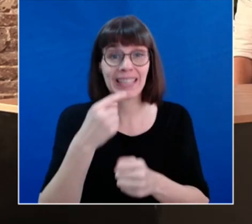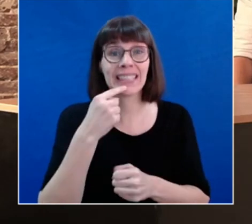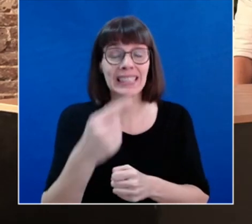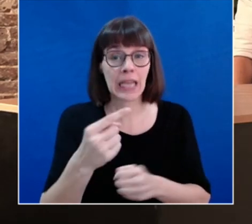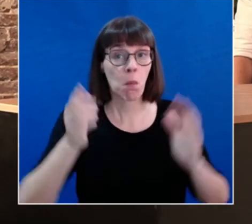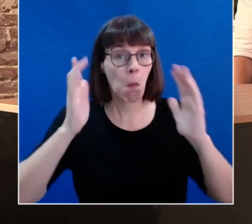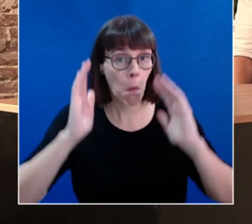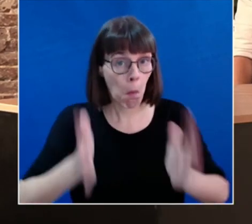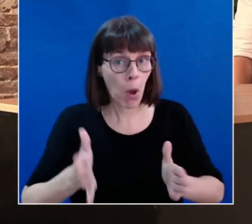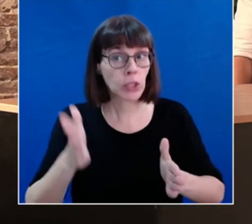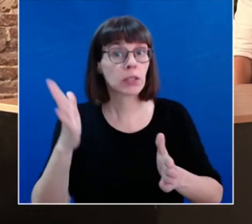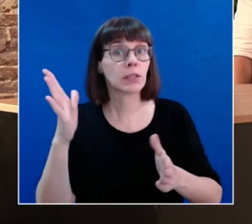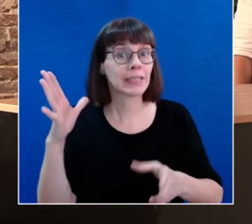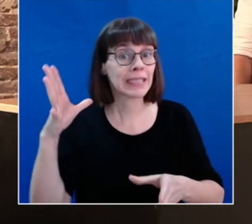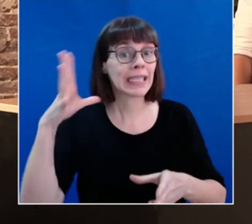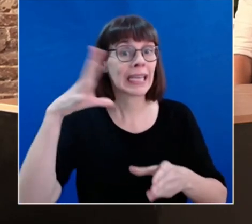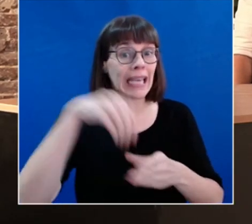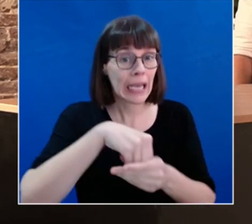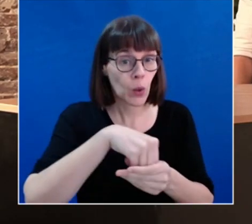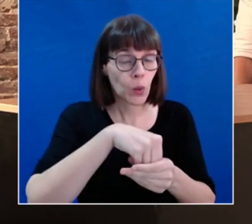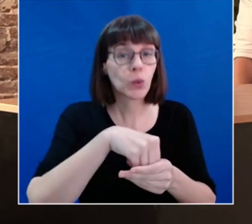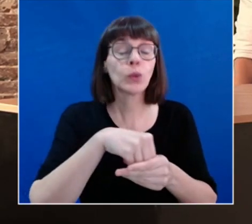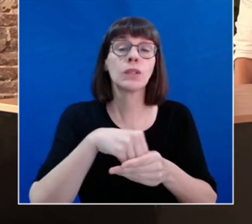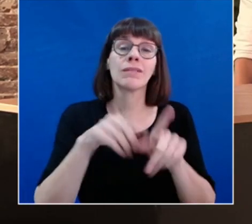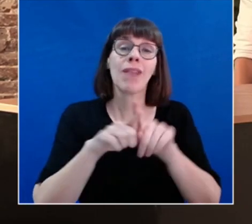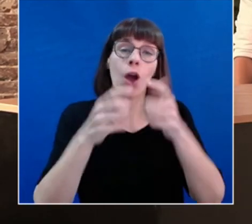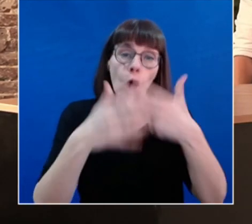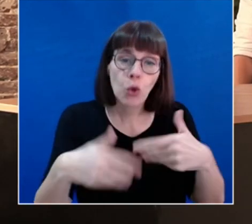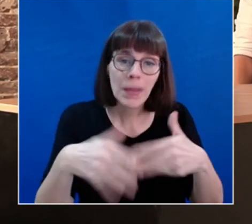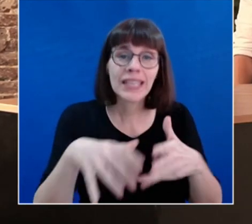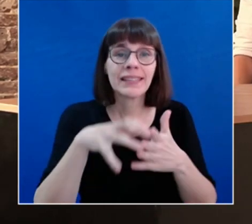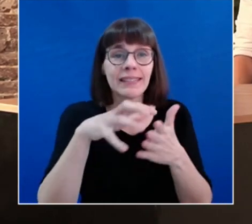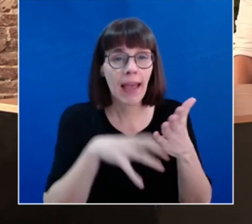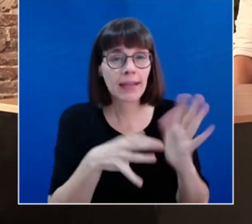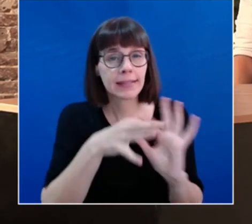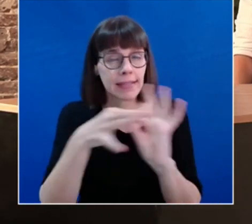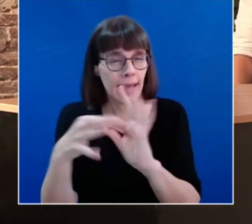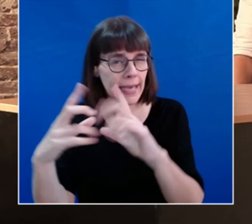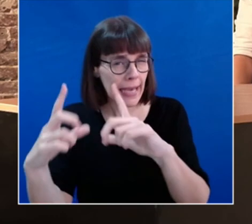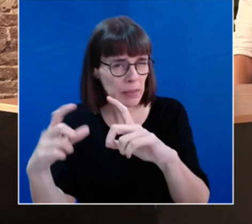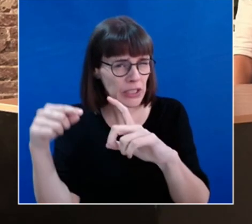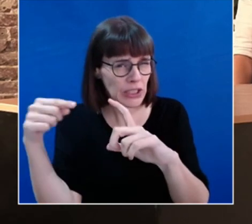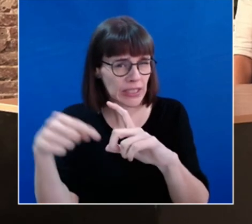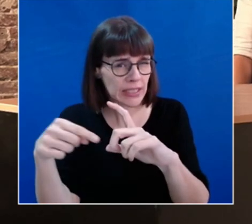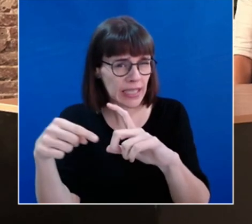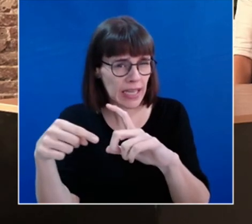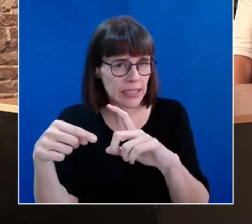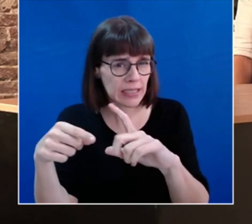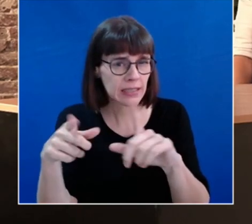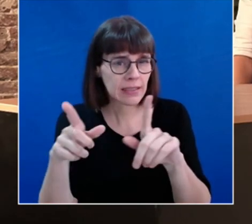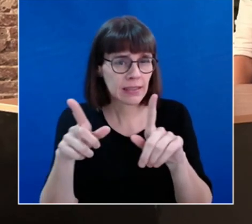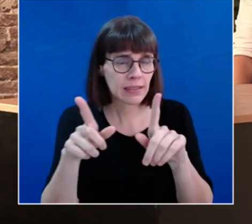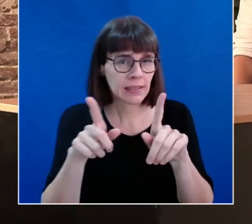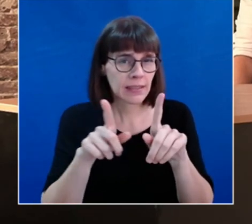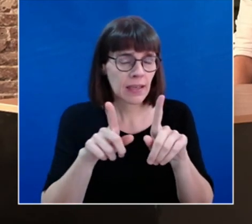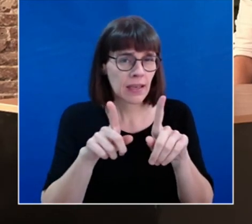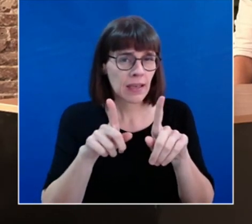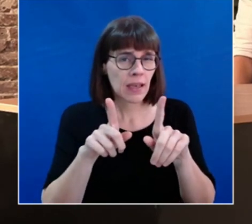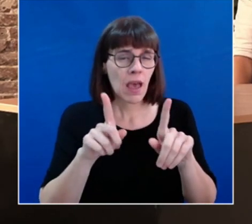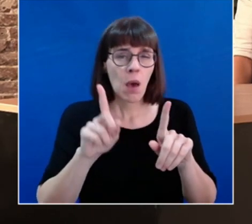a alternate text in an image because this is the work of a linter? But